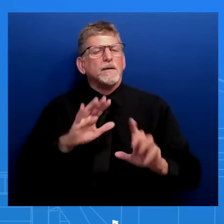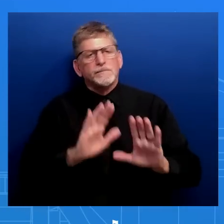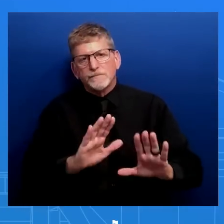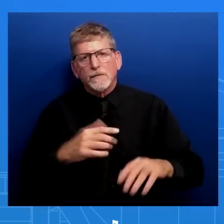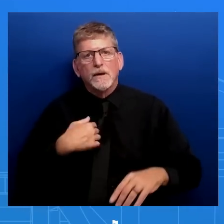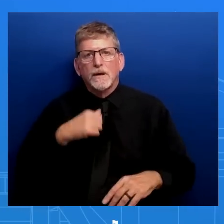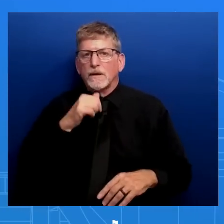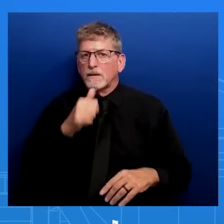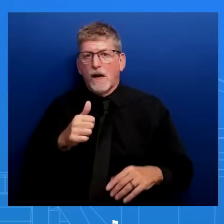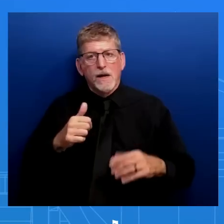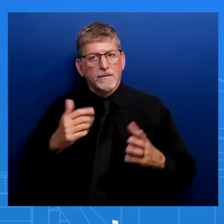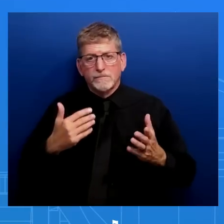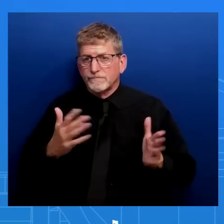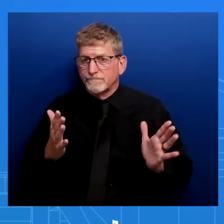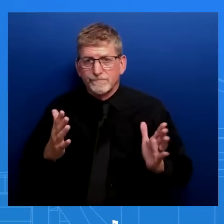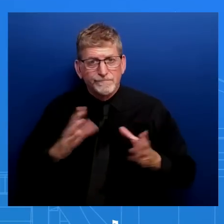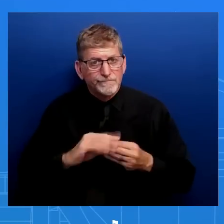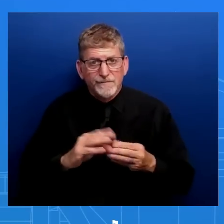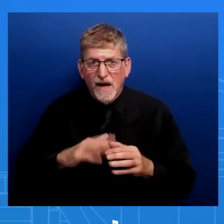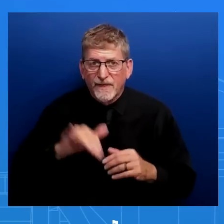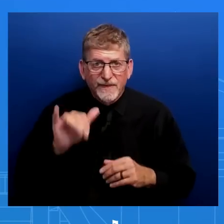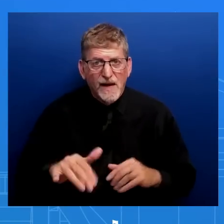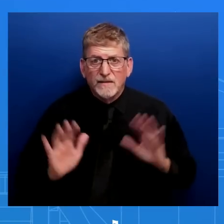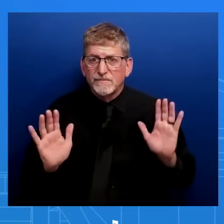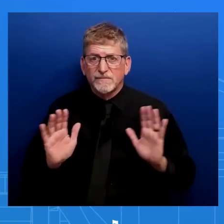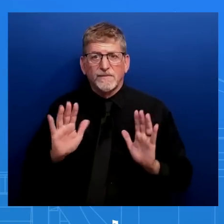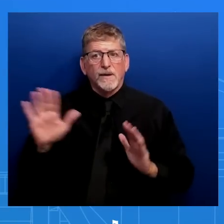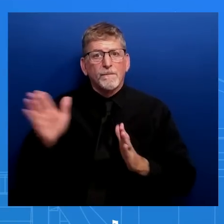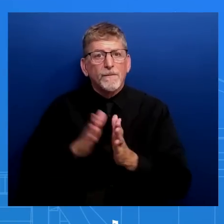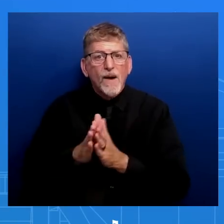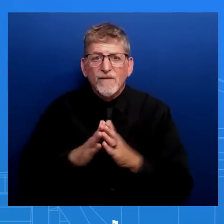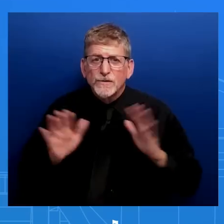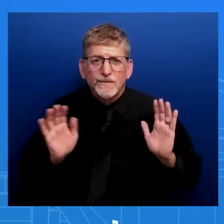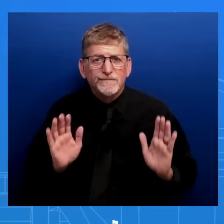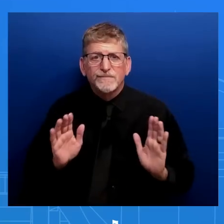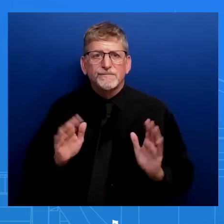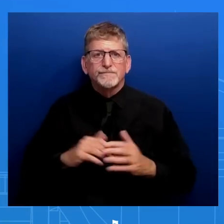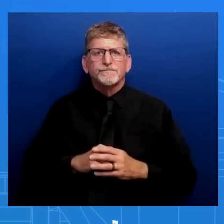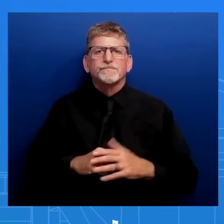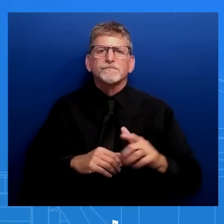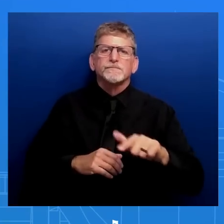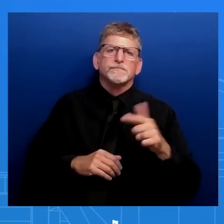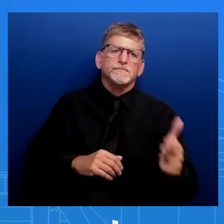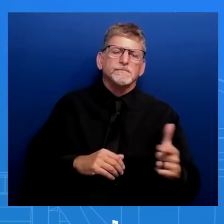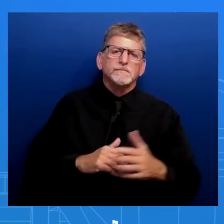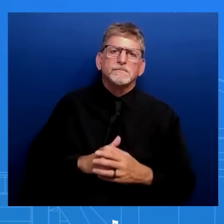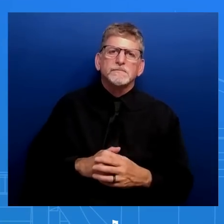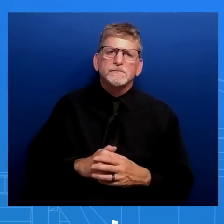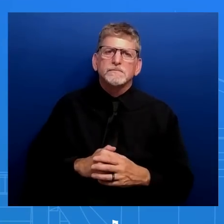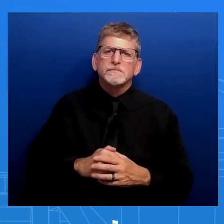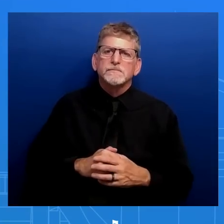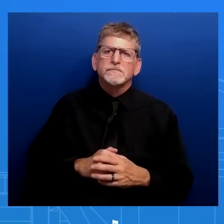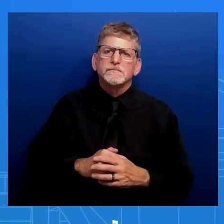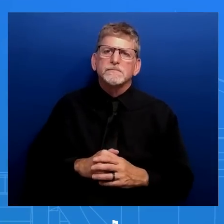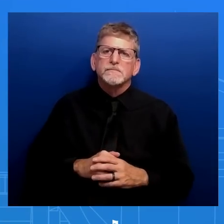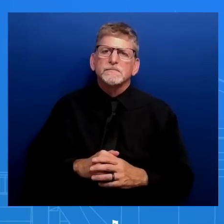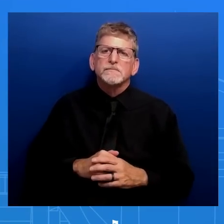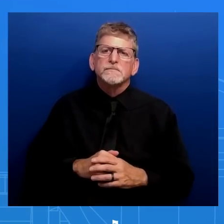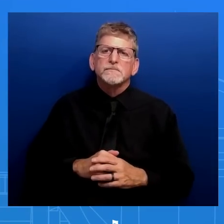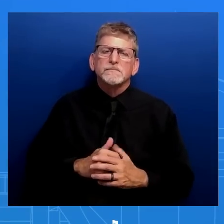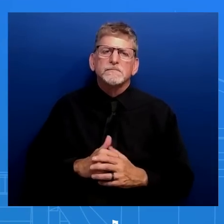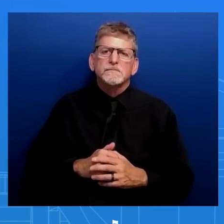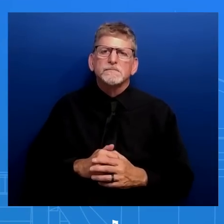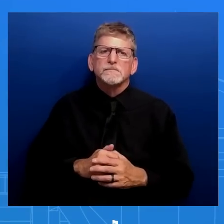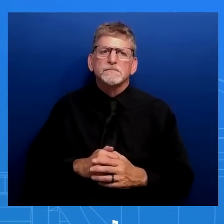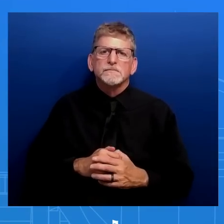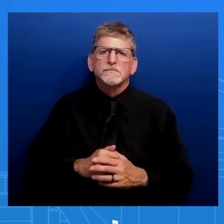And then secondly, has the U.S. been able to corroborate the allegations that Prigozhin made that he says were the pretext for this